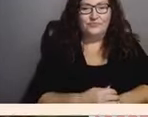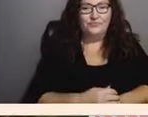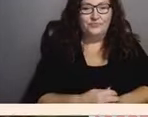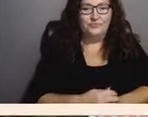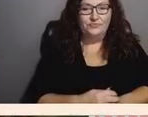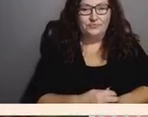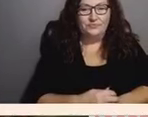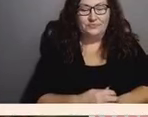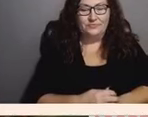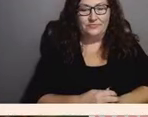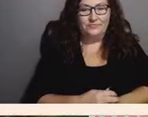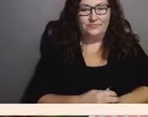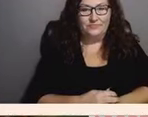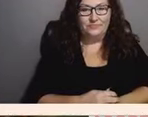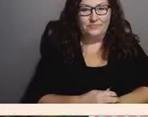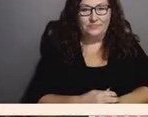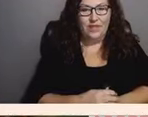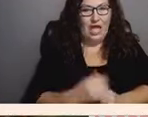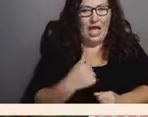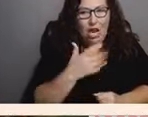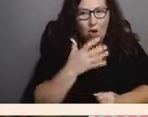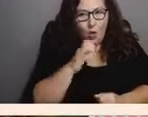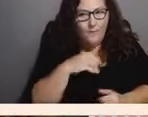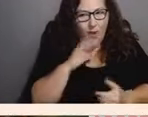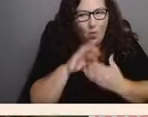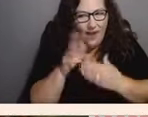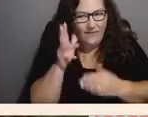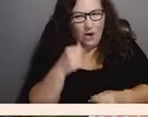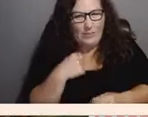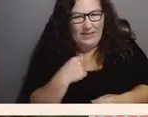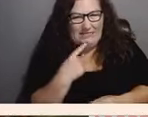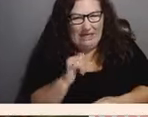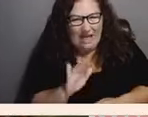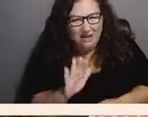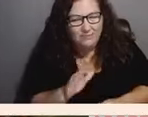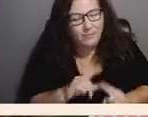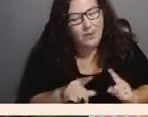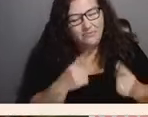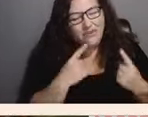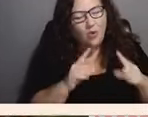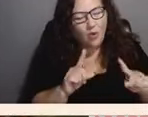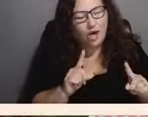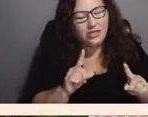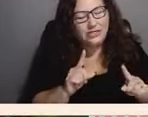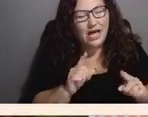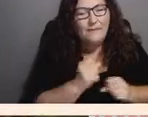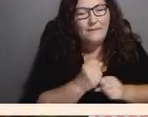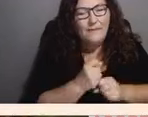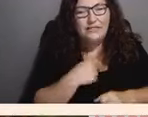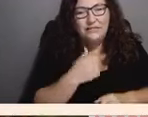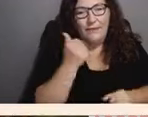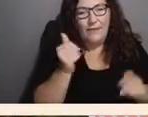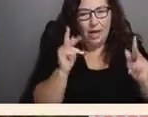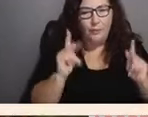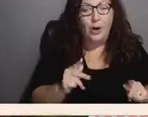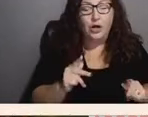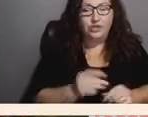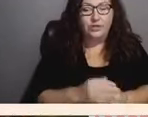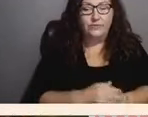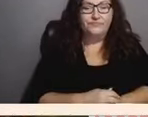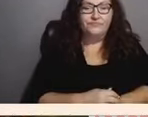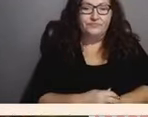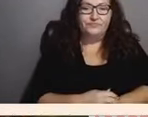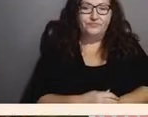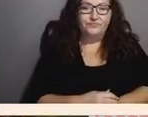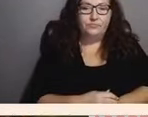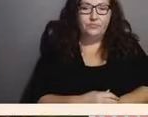I didn't want her to hear me say that, but it works. It makes me a better person. As a matter of fact, when she